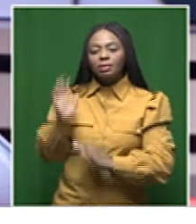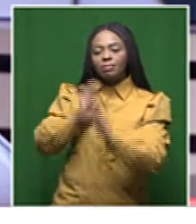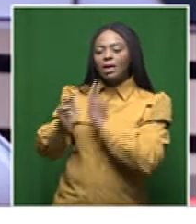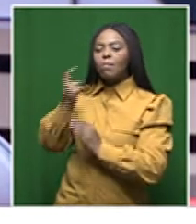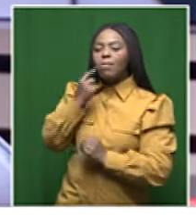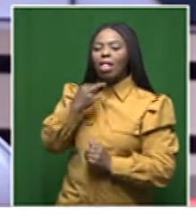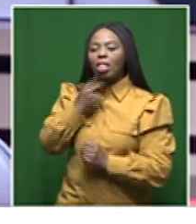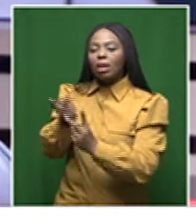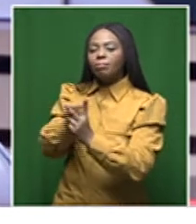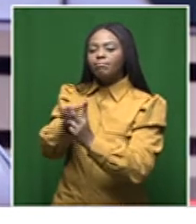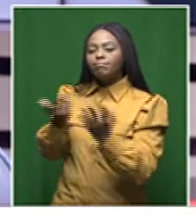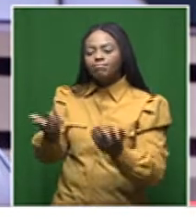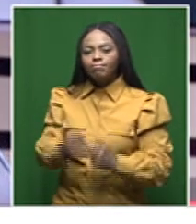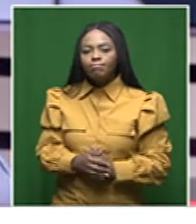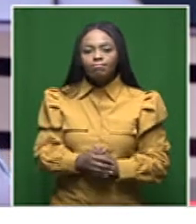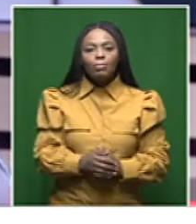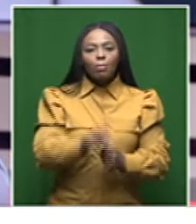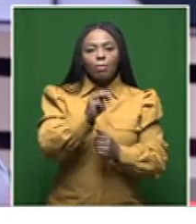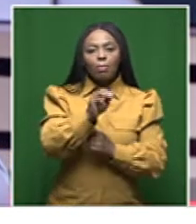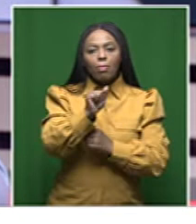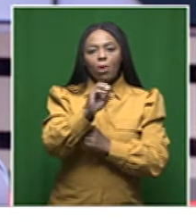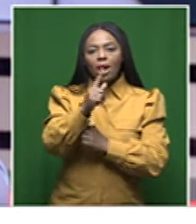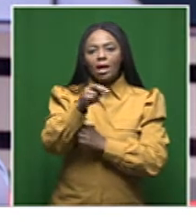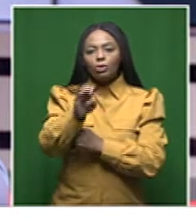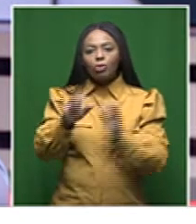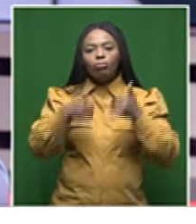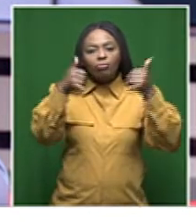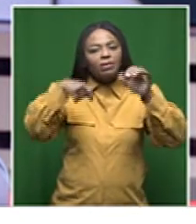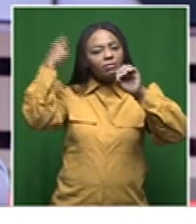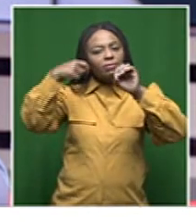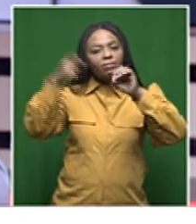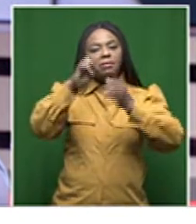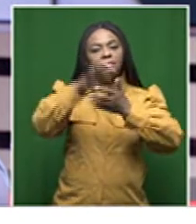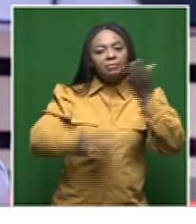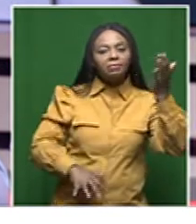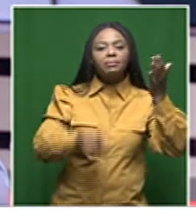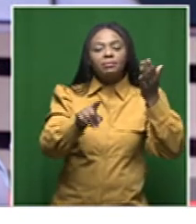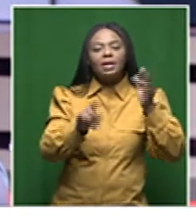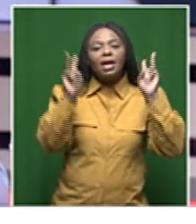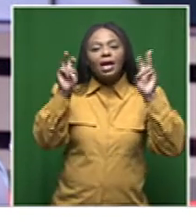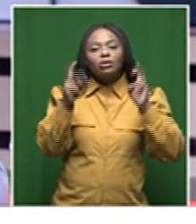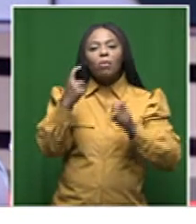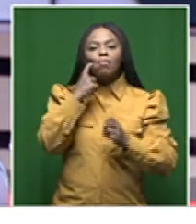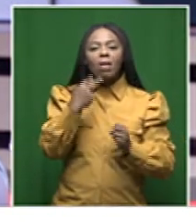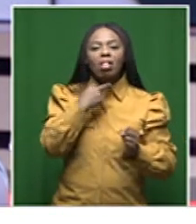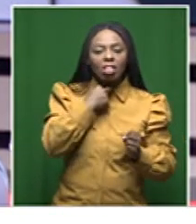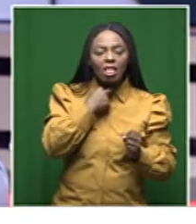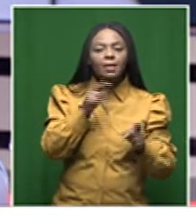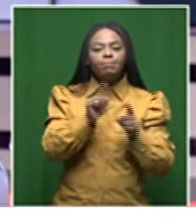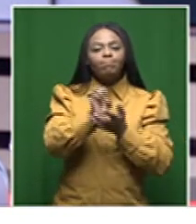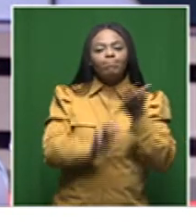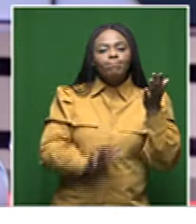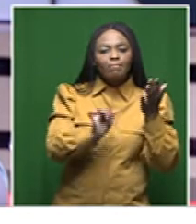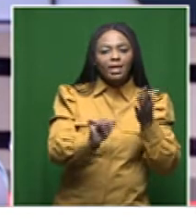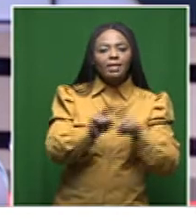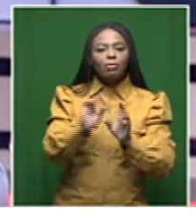to Molatelo, who is a multiple international award-winning filmmaker and entrepreneur, about her infertility journey, as well as the